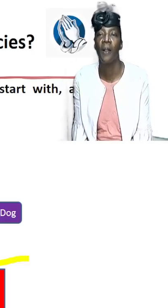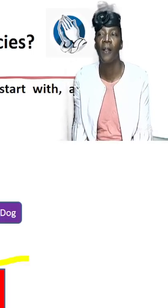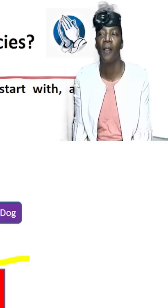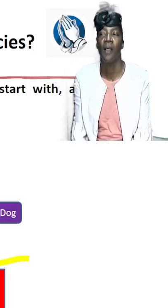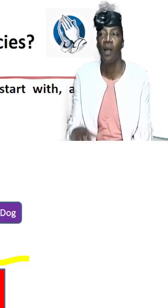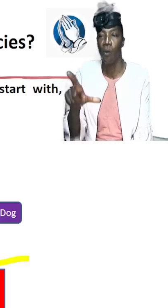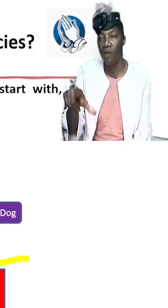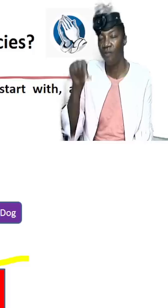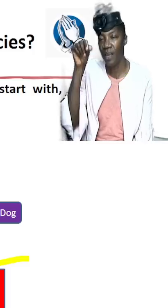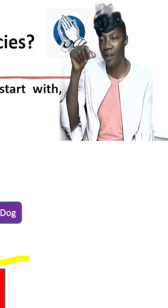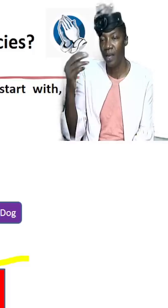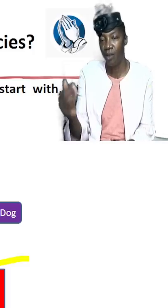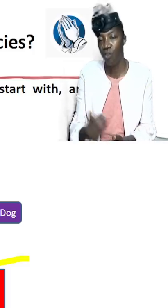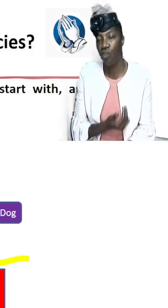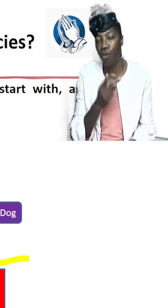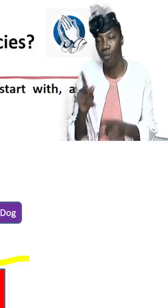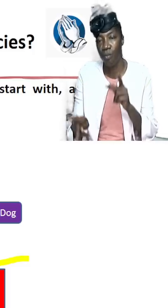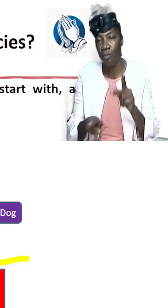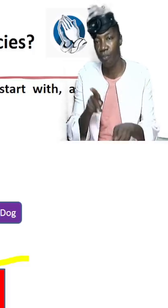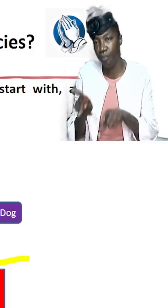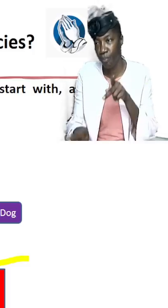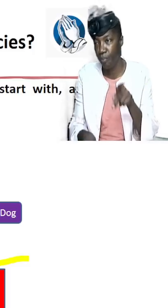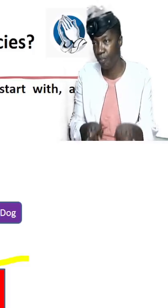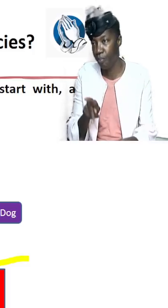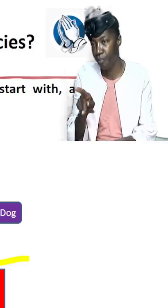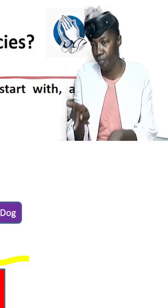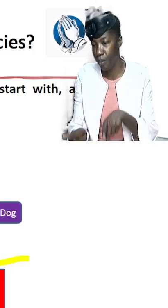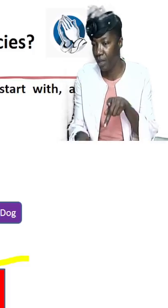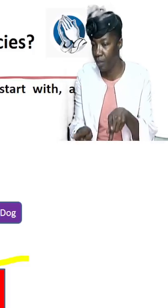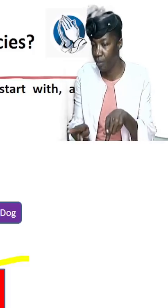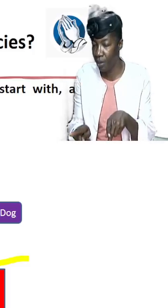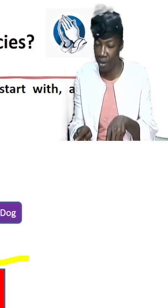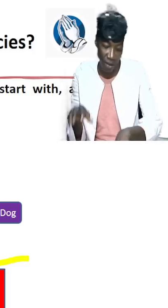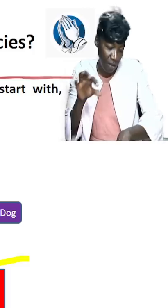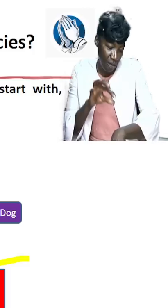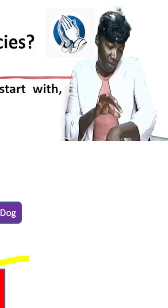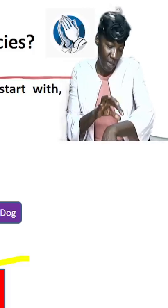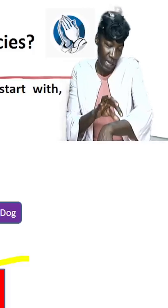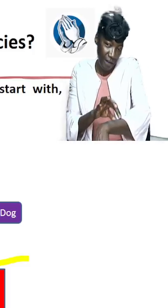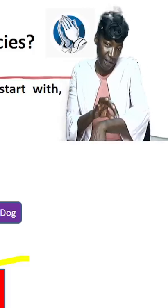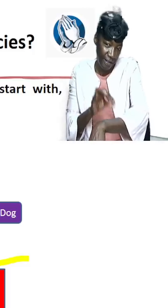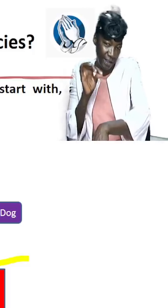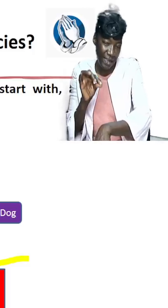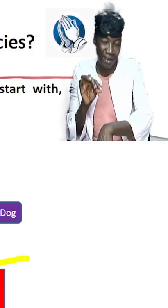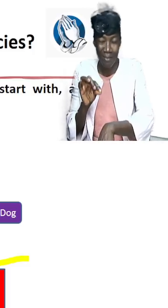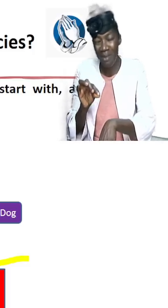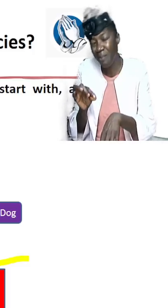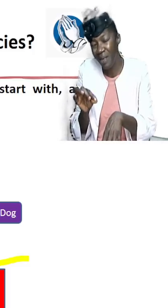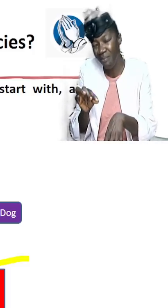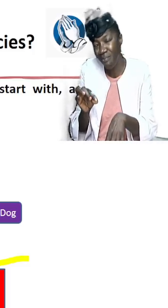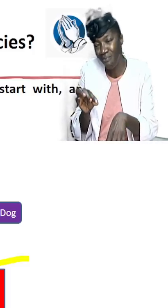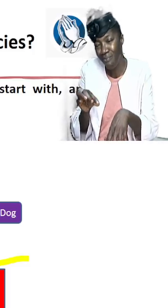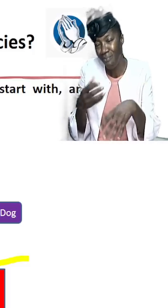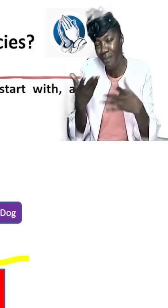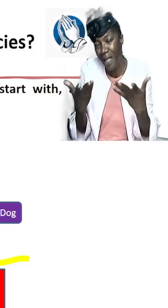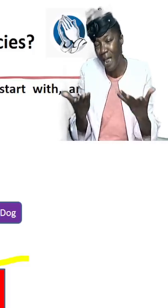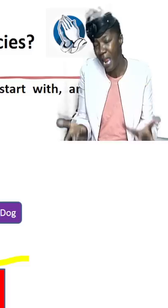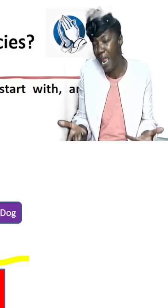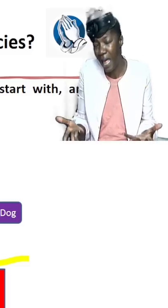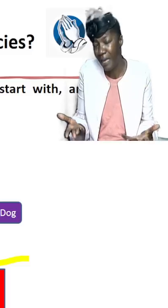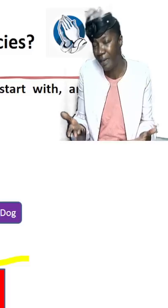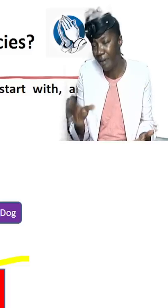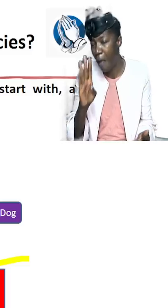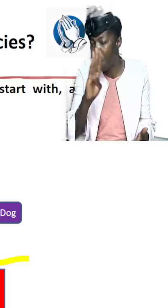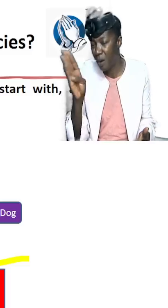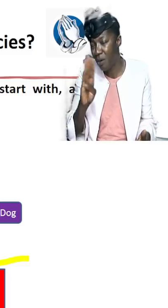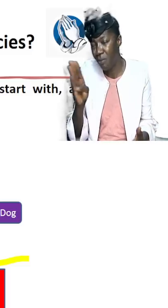will find that some folks, in terms of their skin, are light brown, what we call white. You will find that some